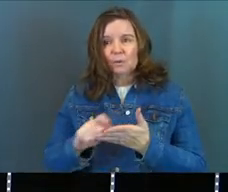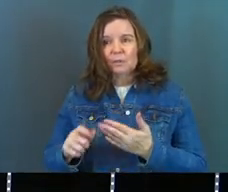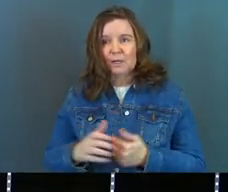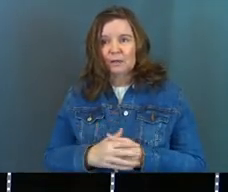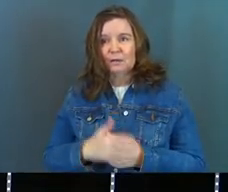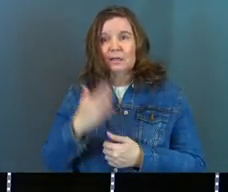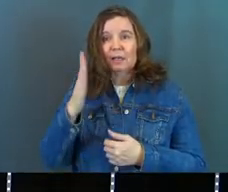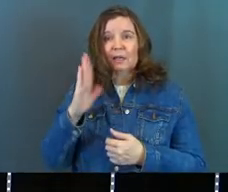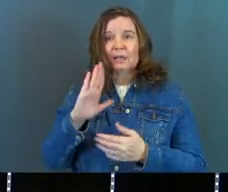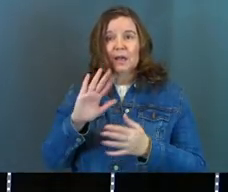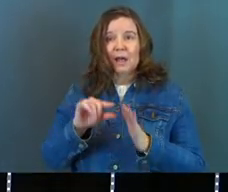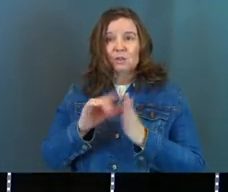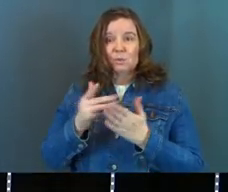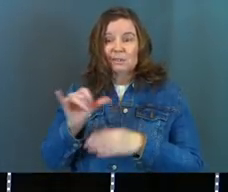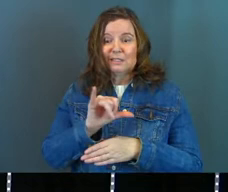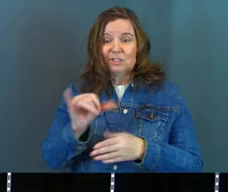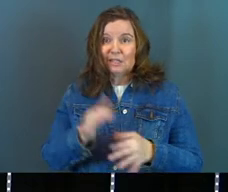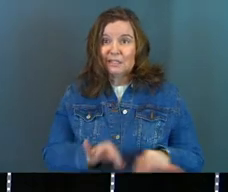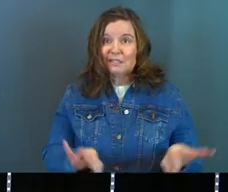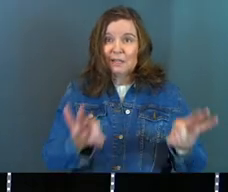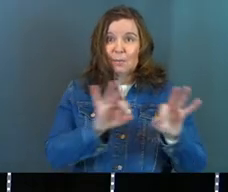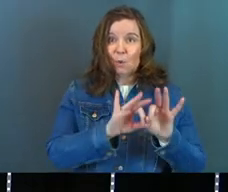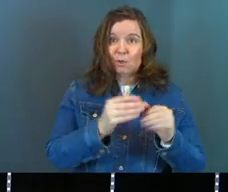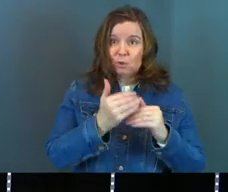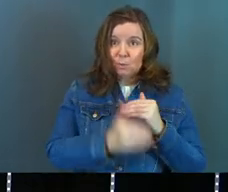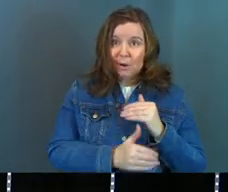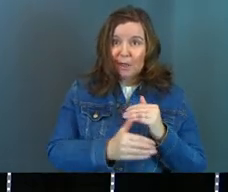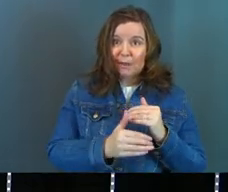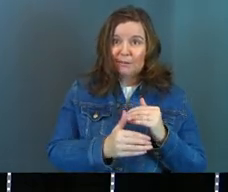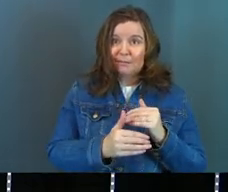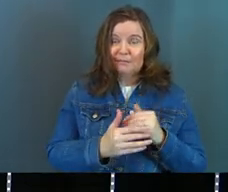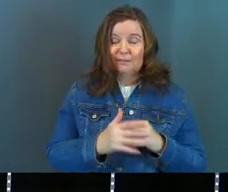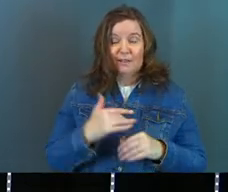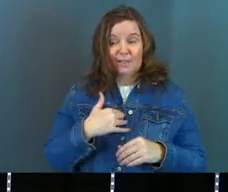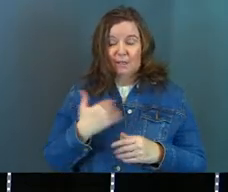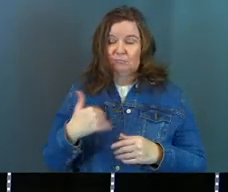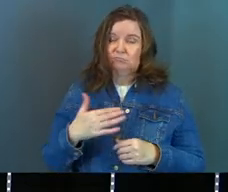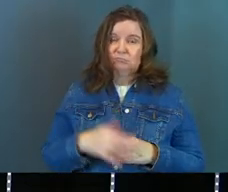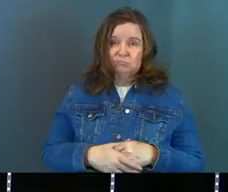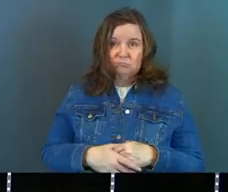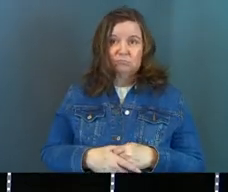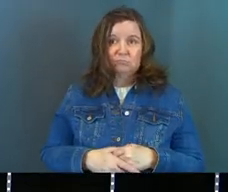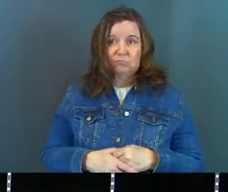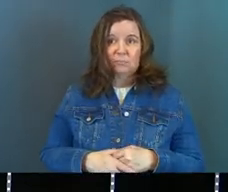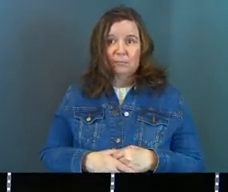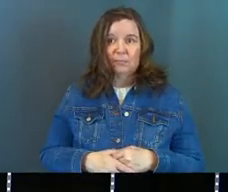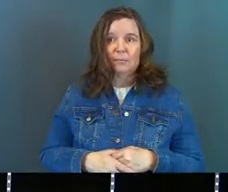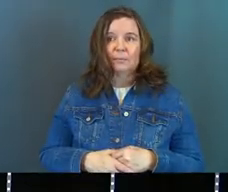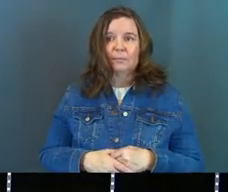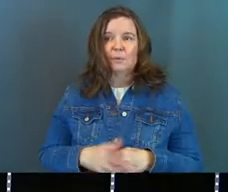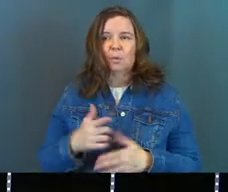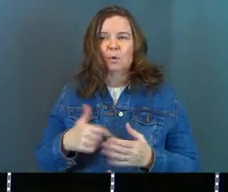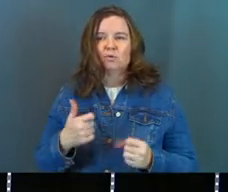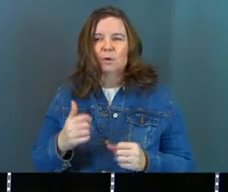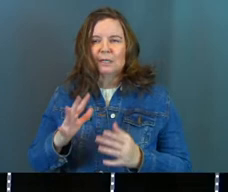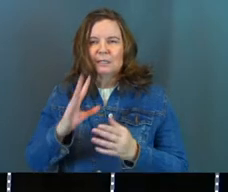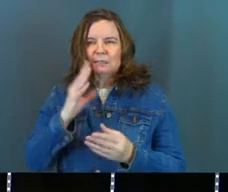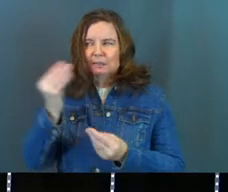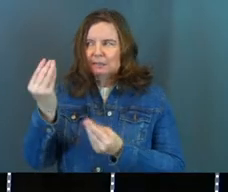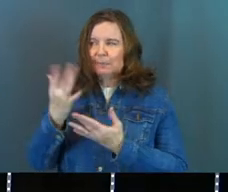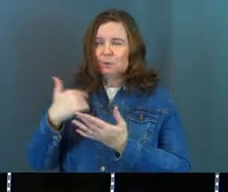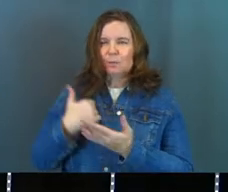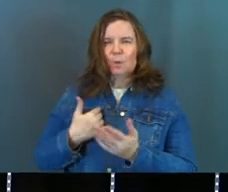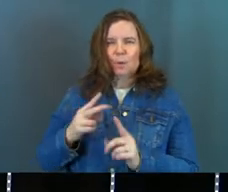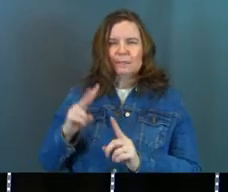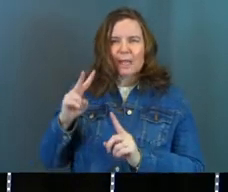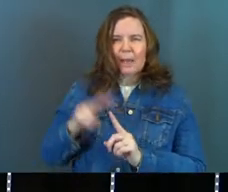down. God's word is just as important as bread to Jesus. That's crazy. So God, what are you trying to speak to me? So what's the